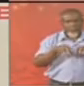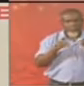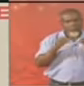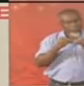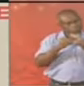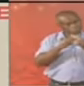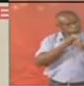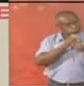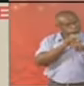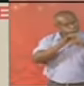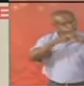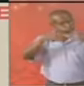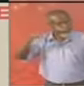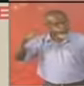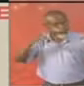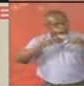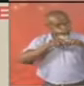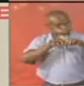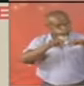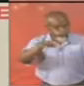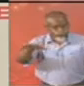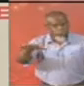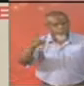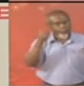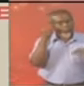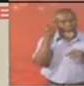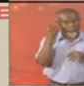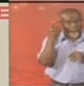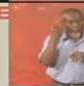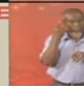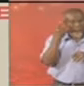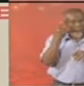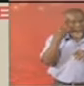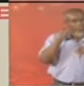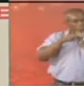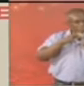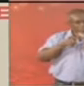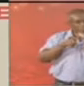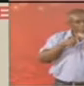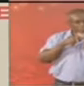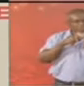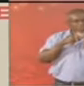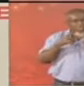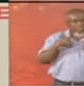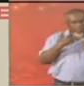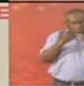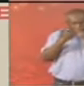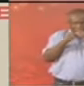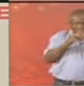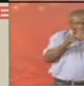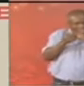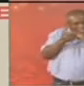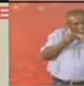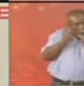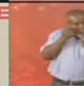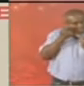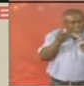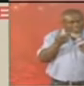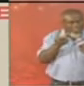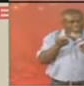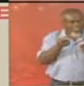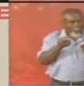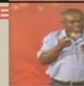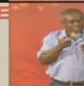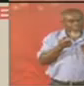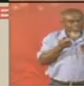that reason that level of interaction has been kept off the table so that we continue to reduce risk. Also